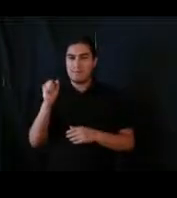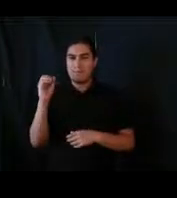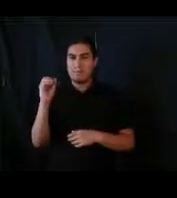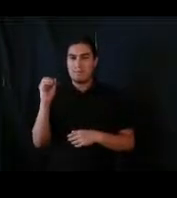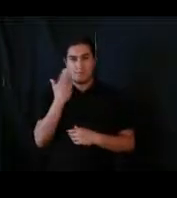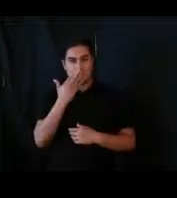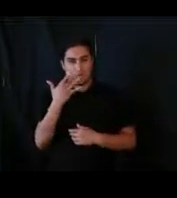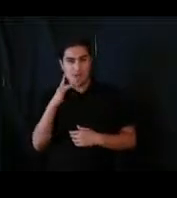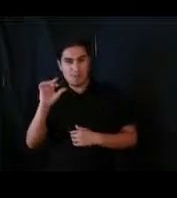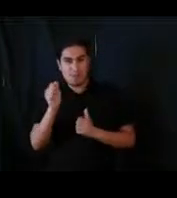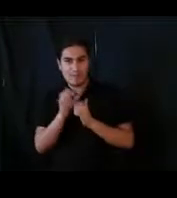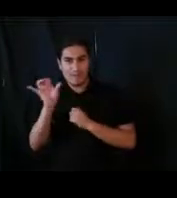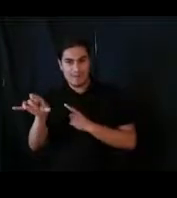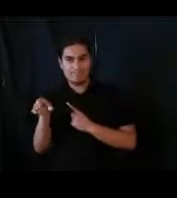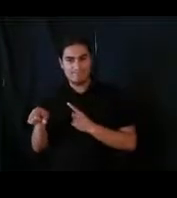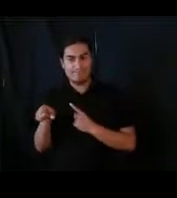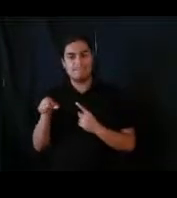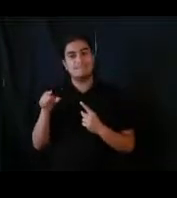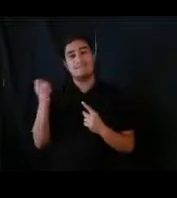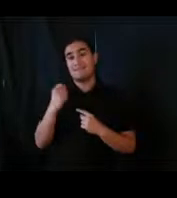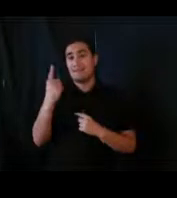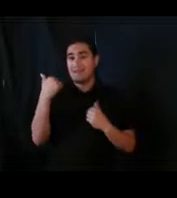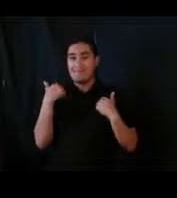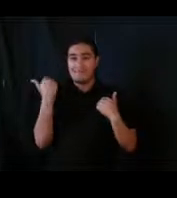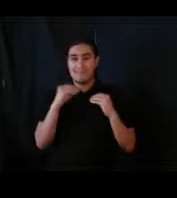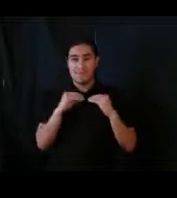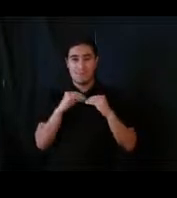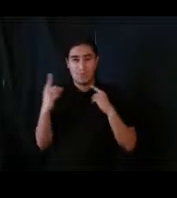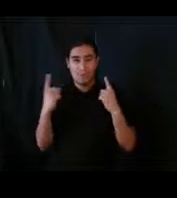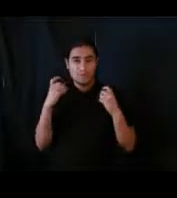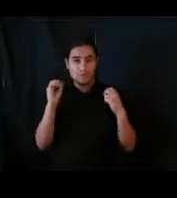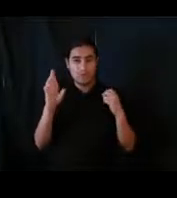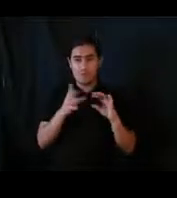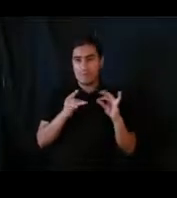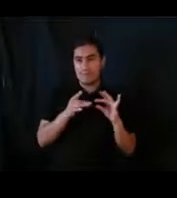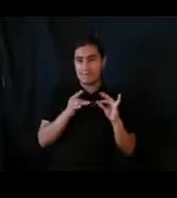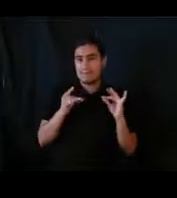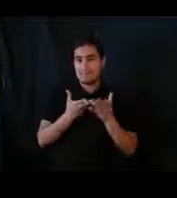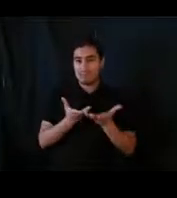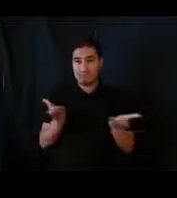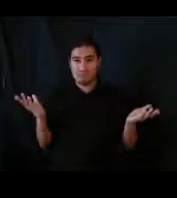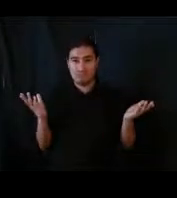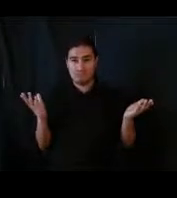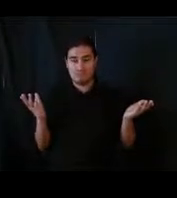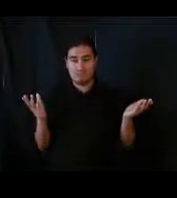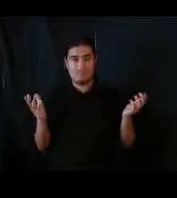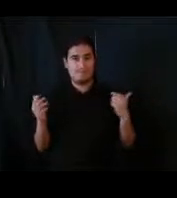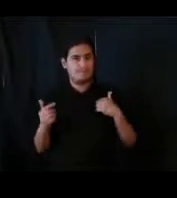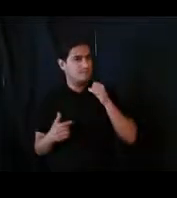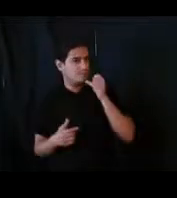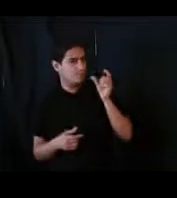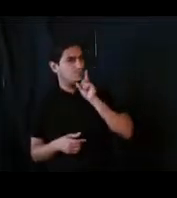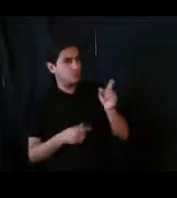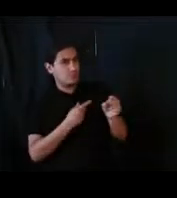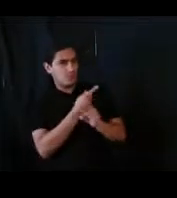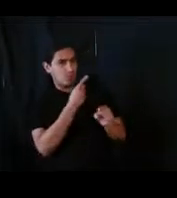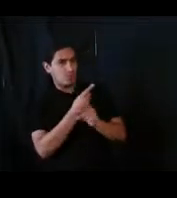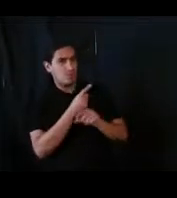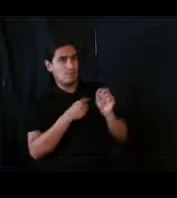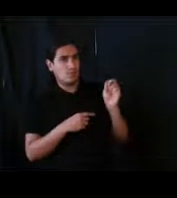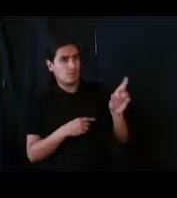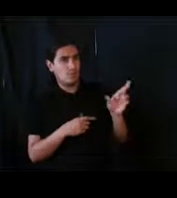luck with that thanks um does anyone else have any questions or comments i'm i'm not sure if it's appropriate or